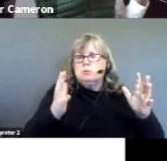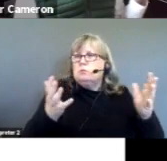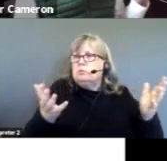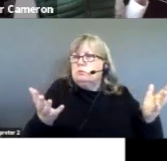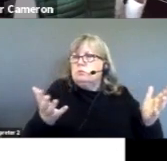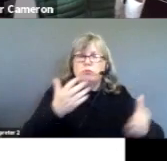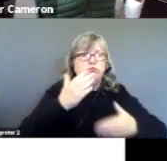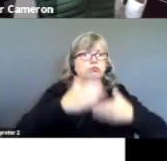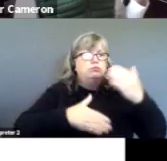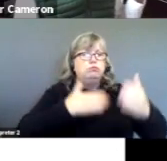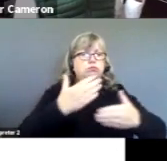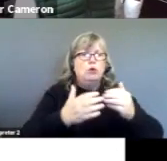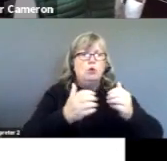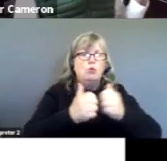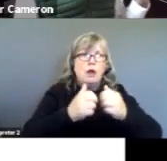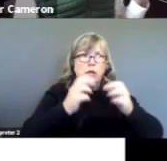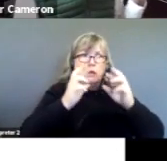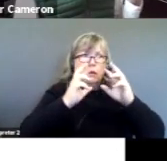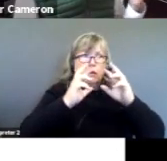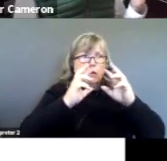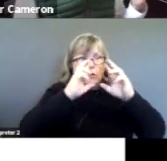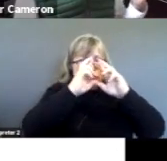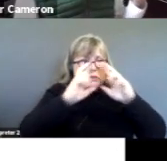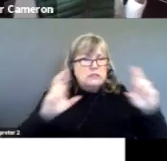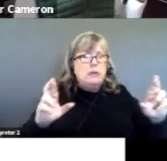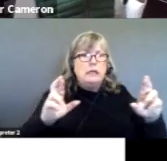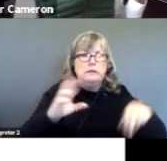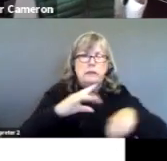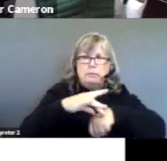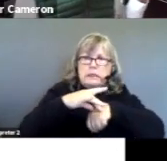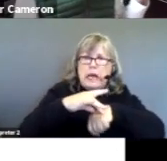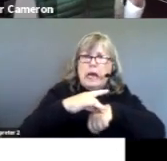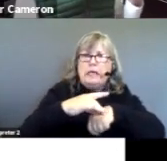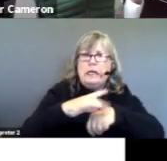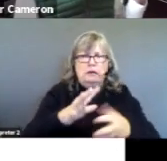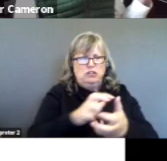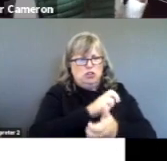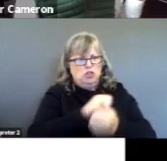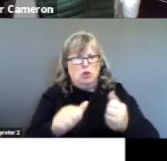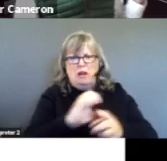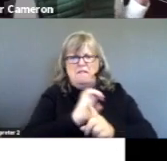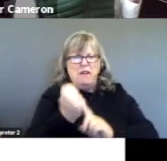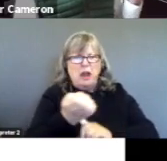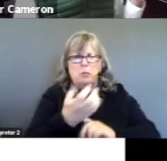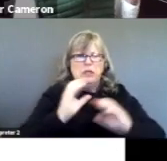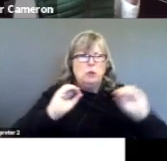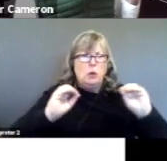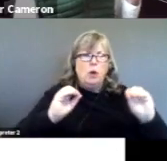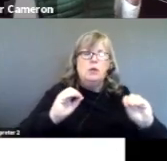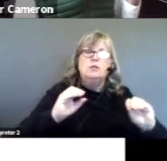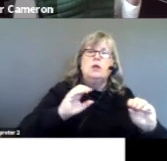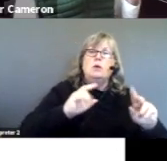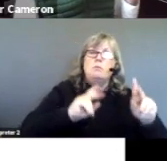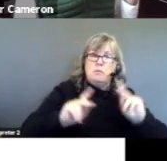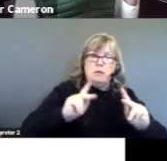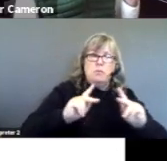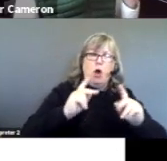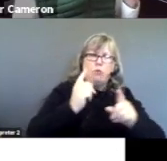it in a regard to make sure that the planet is respected and people are respected. So people, planet, and profit.